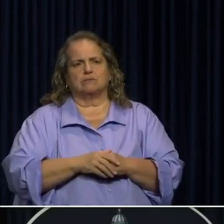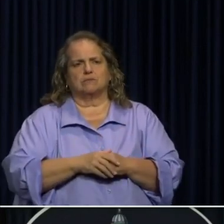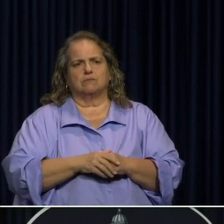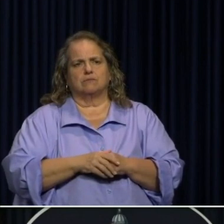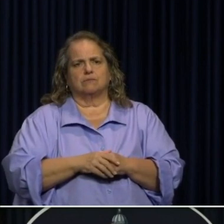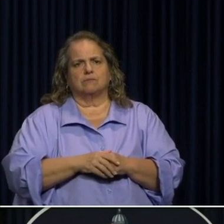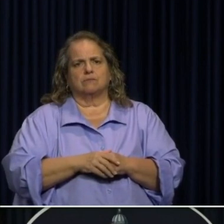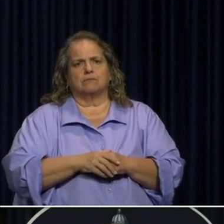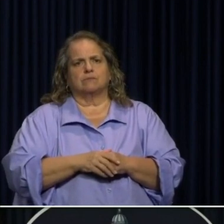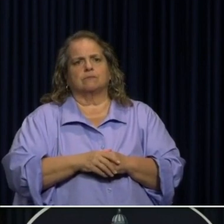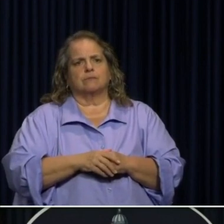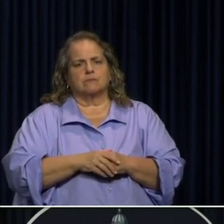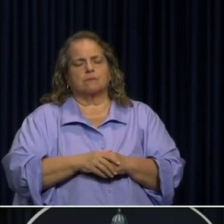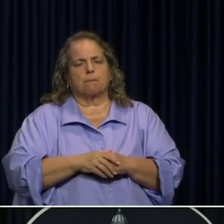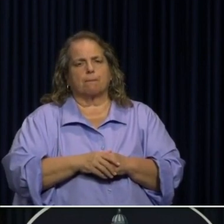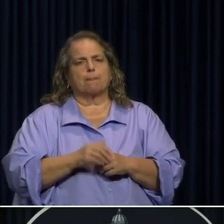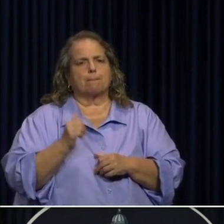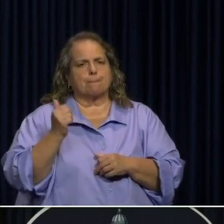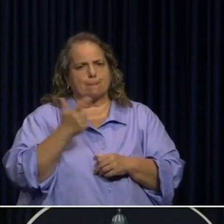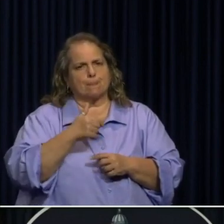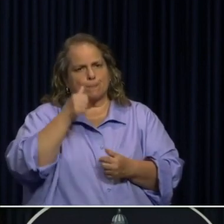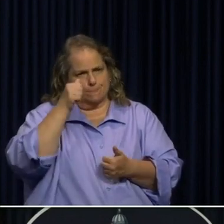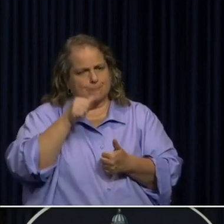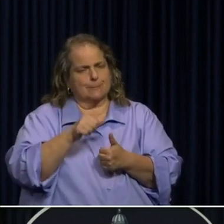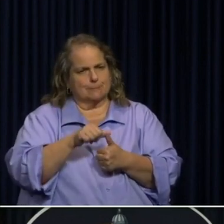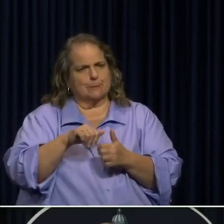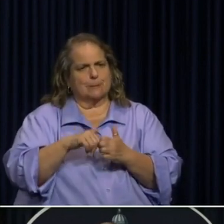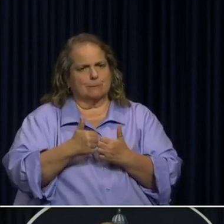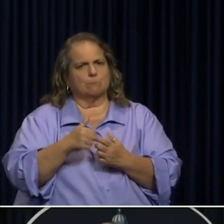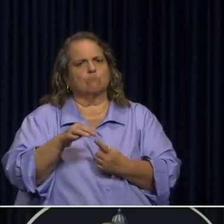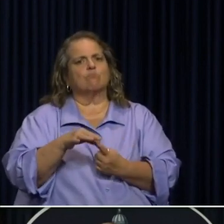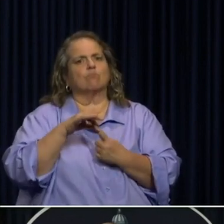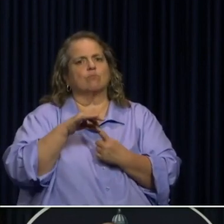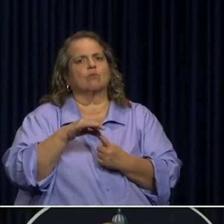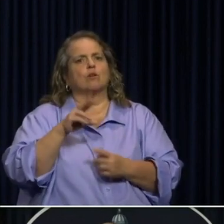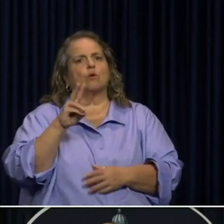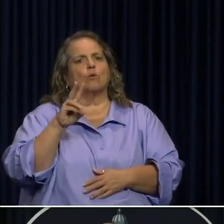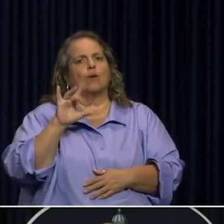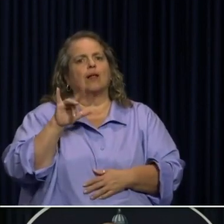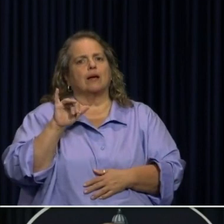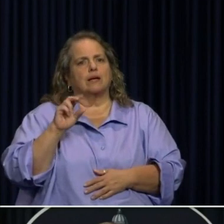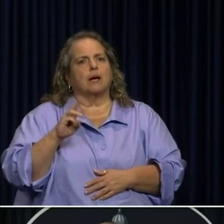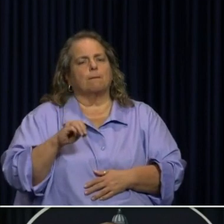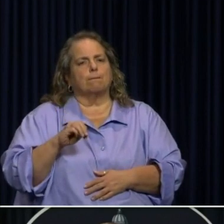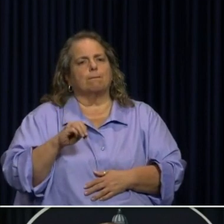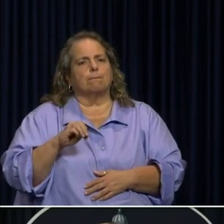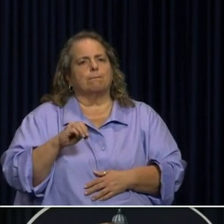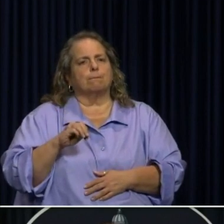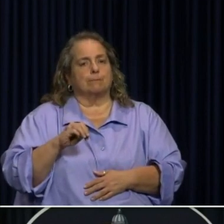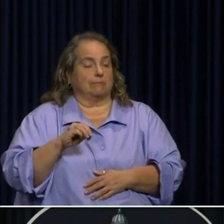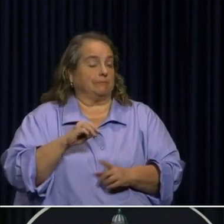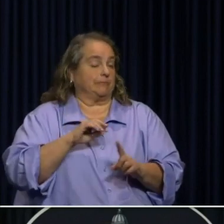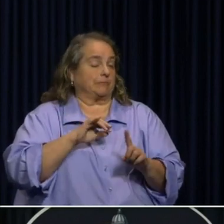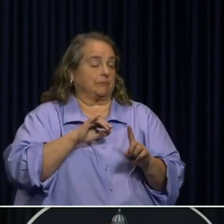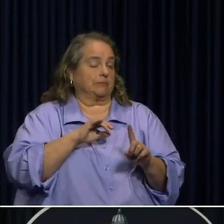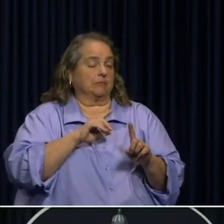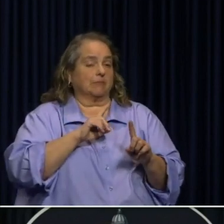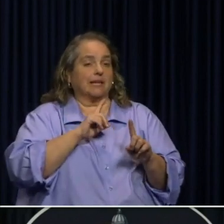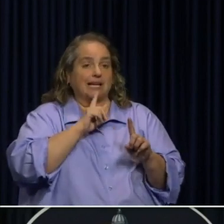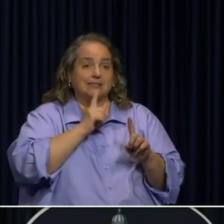all remember how special that William is and was, as well